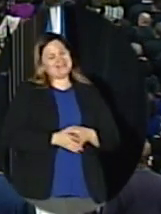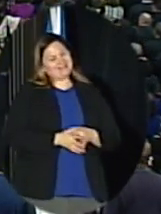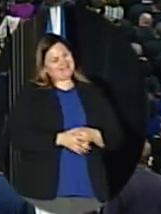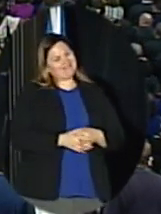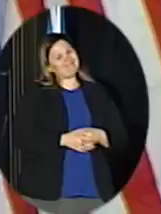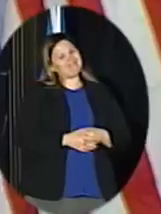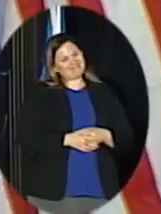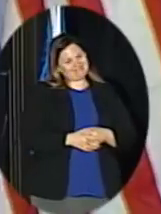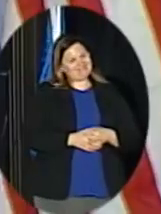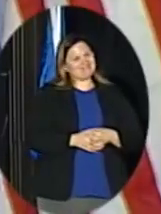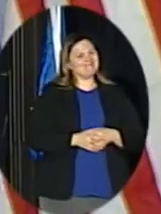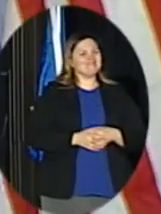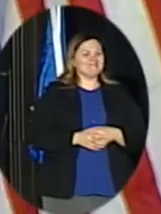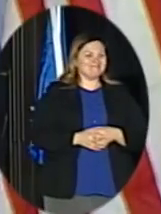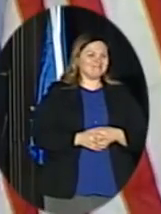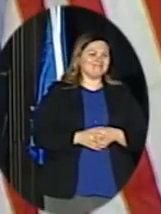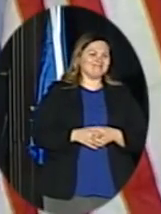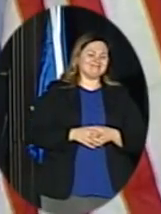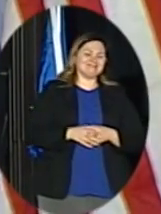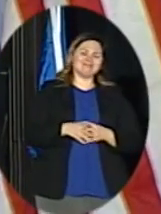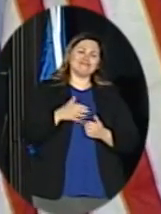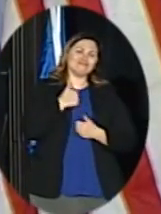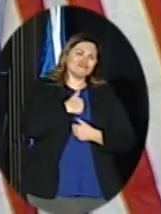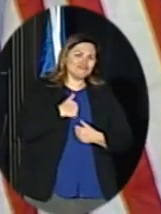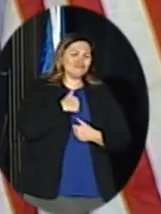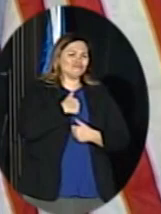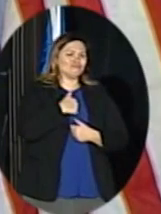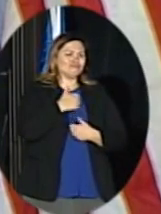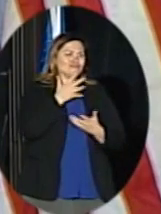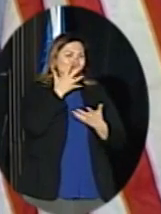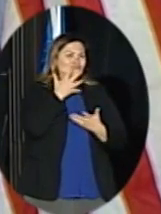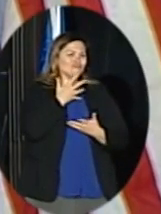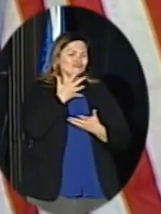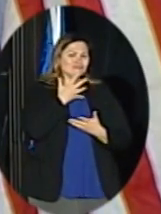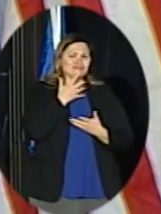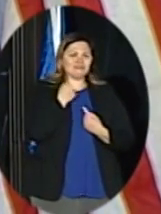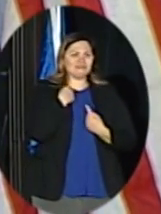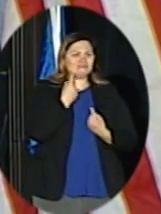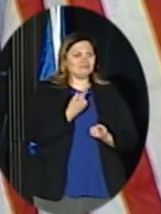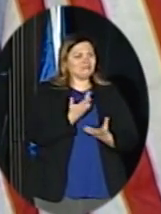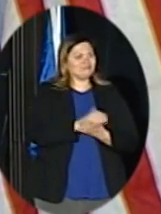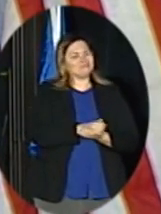If I regret anything about this past year,